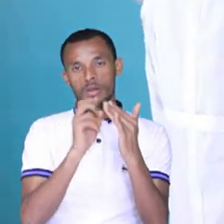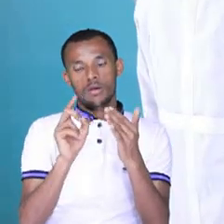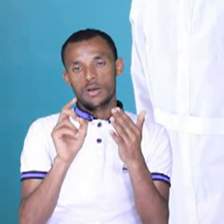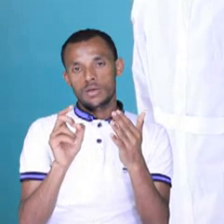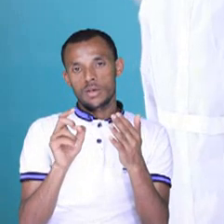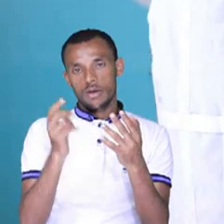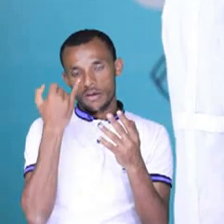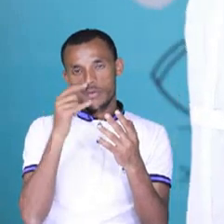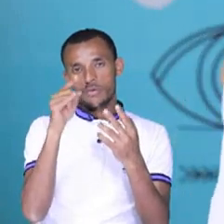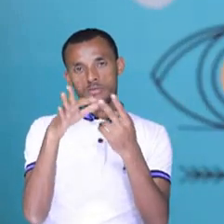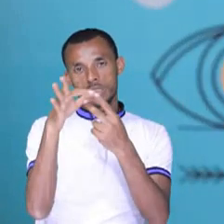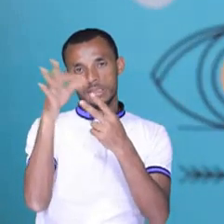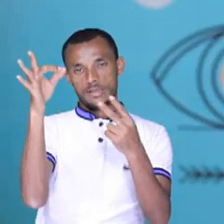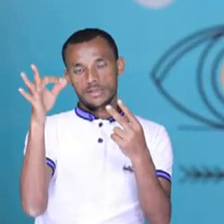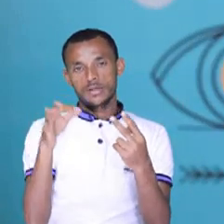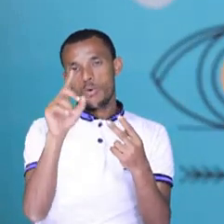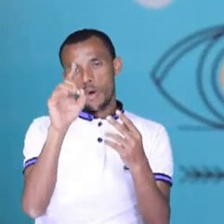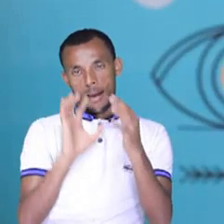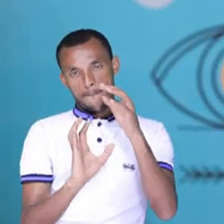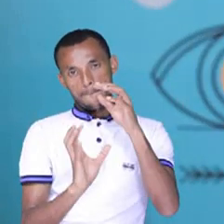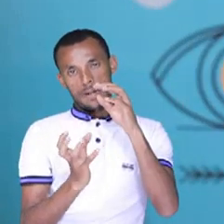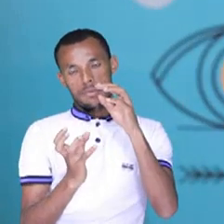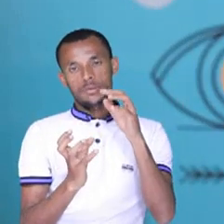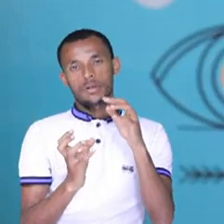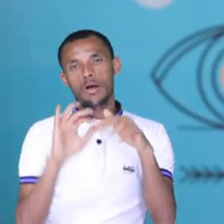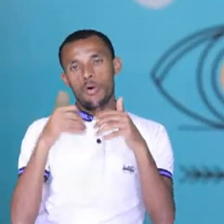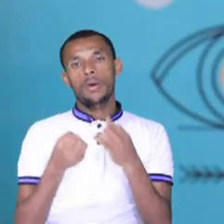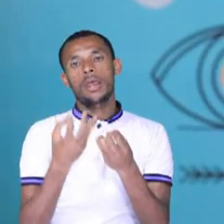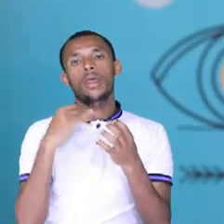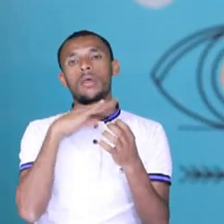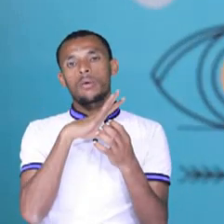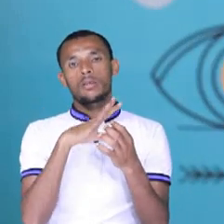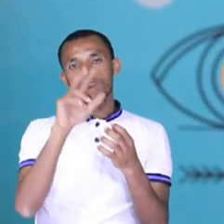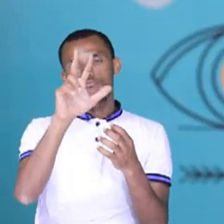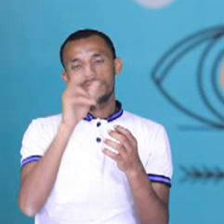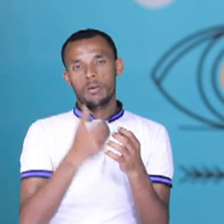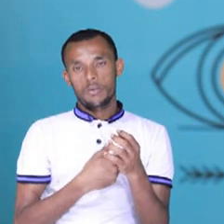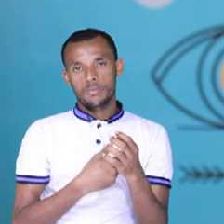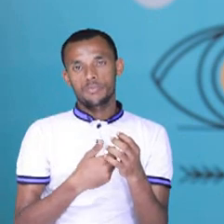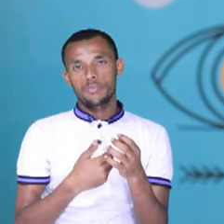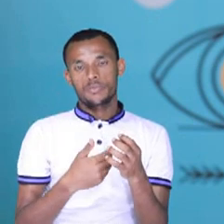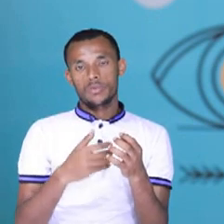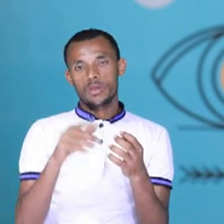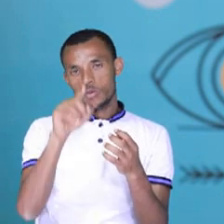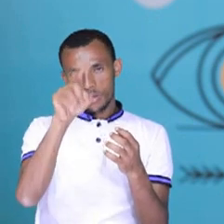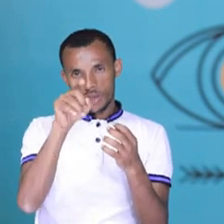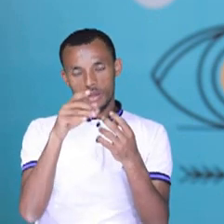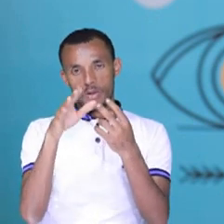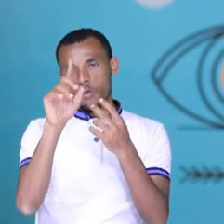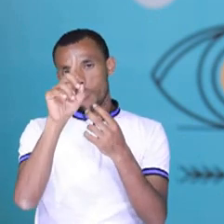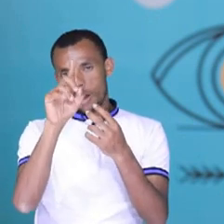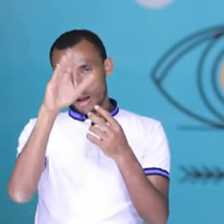you have selected one bulb to be defective. How many defectives are there? We have 3. So he should select